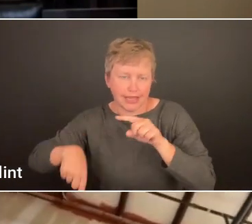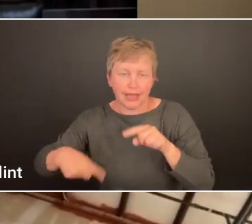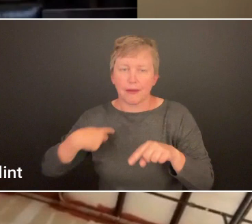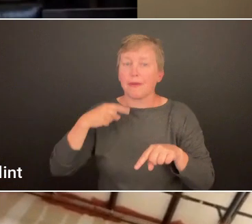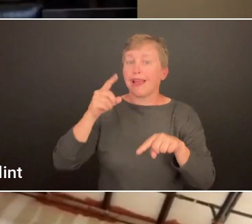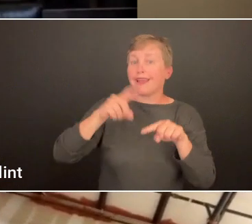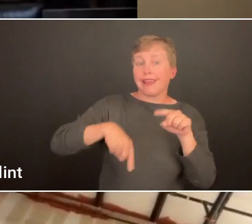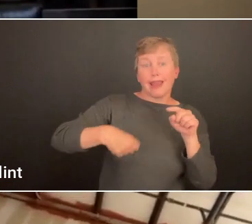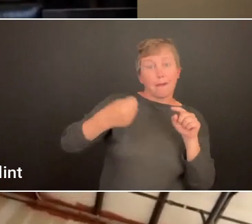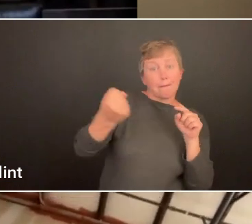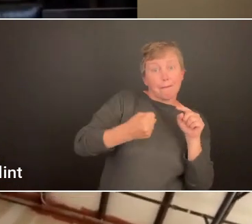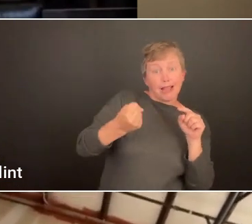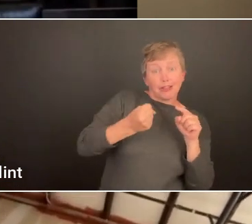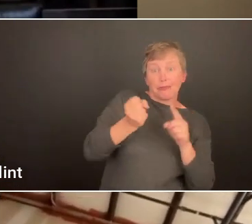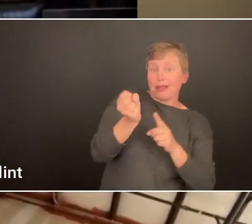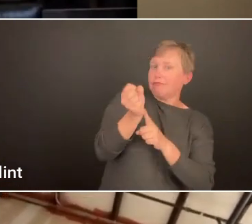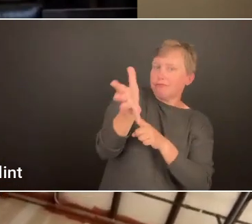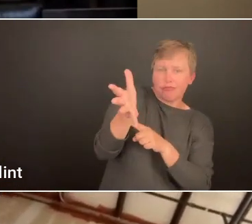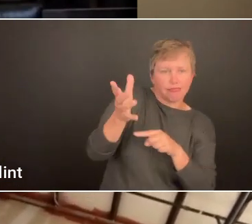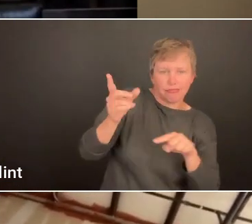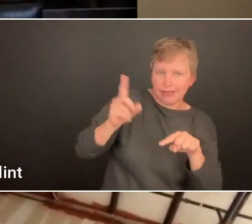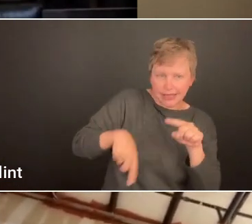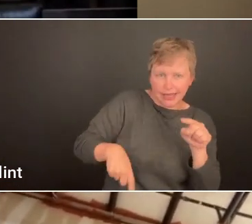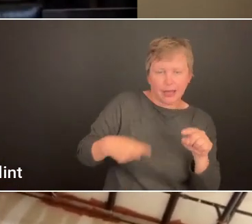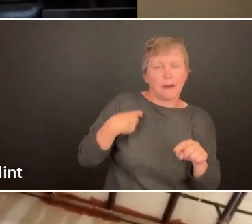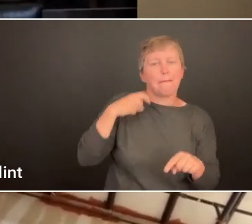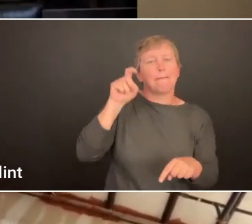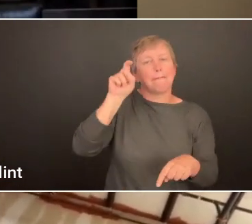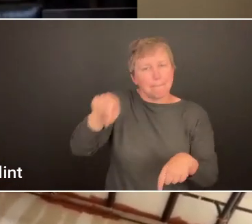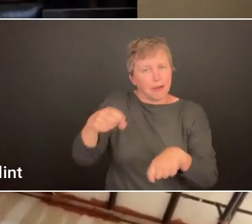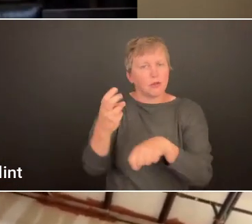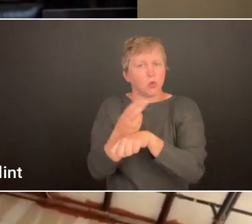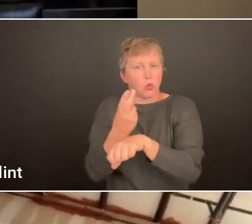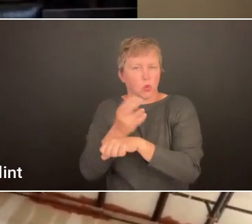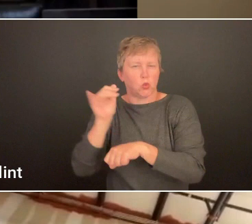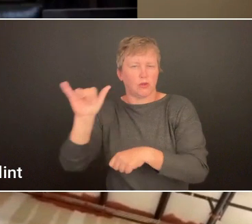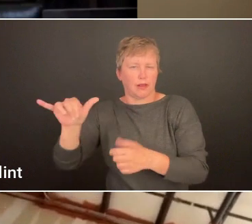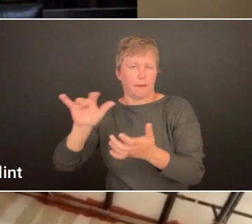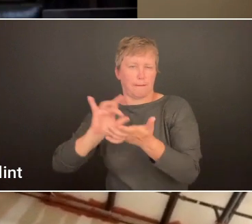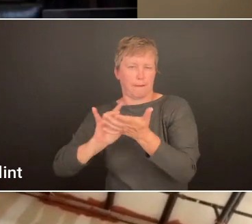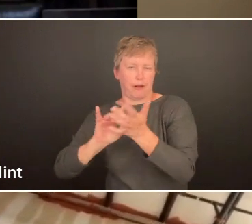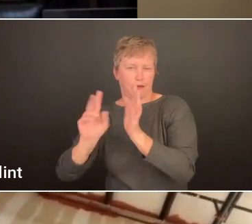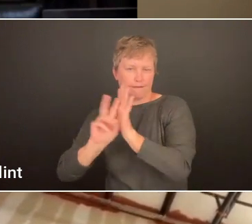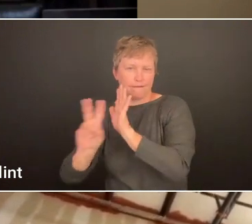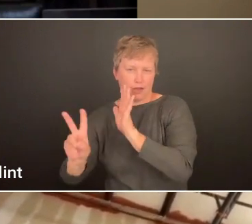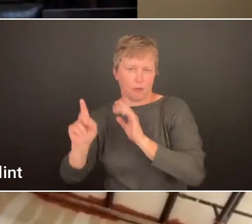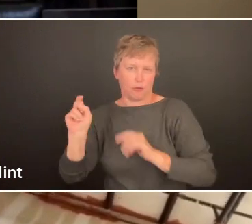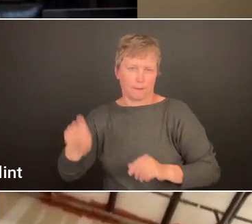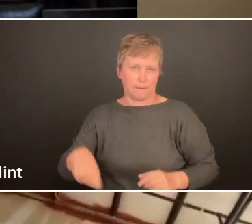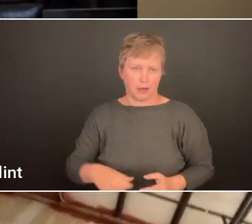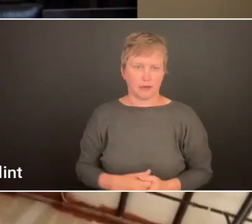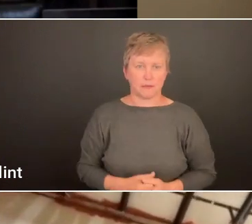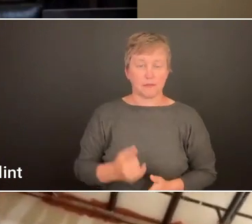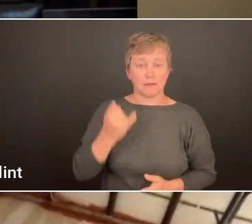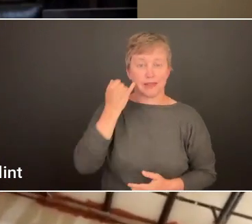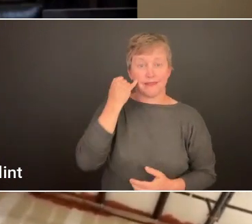orgasm literally almost every time I want to. No, let's. If I